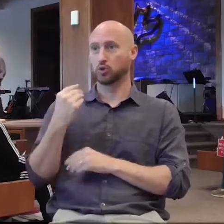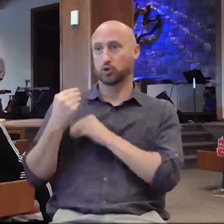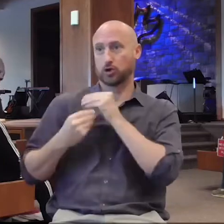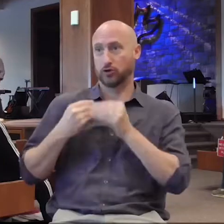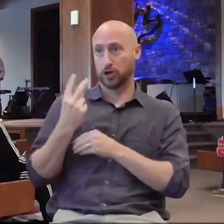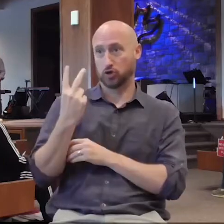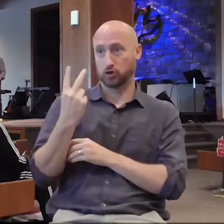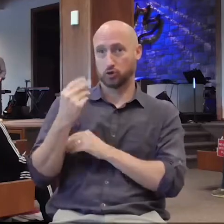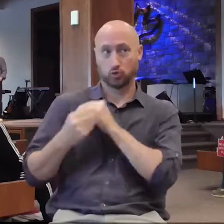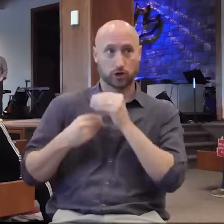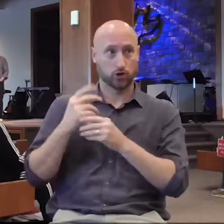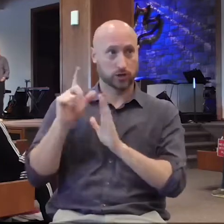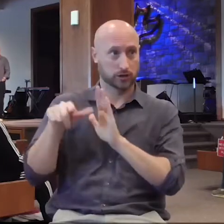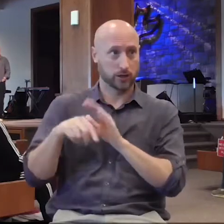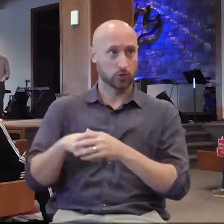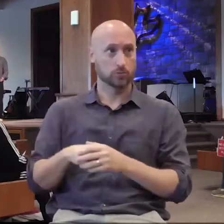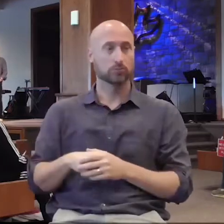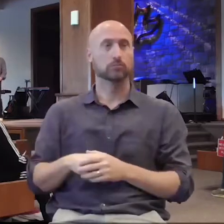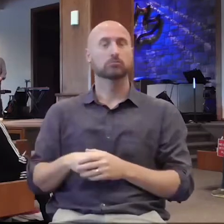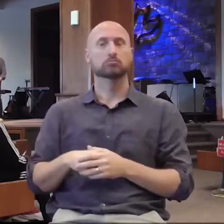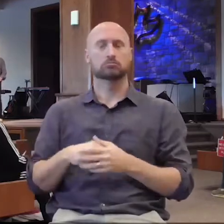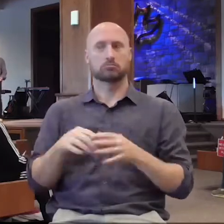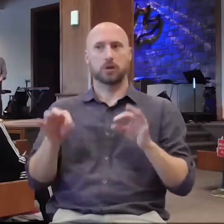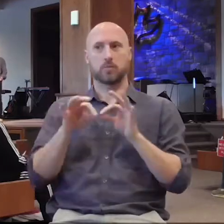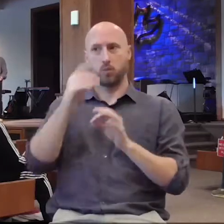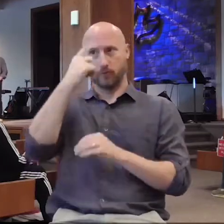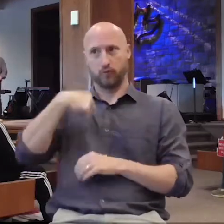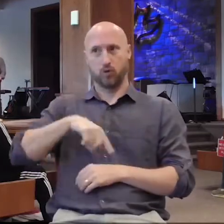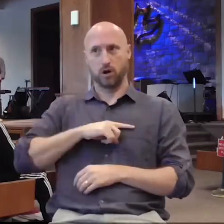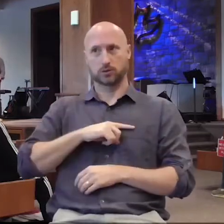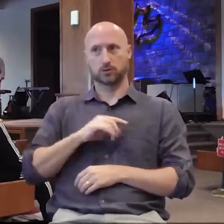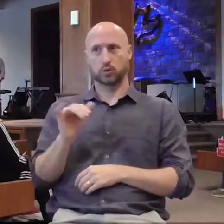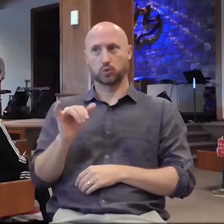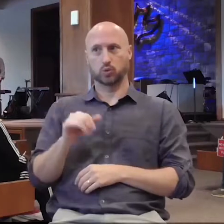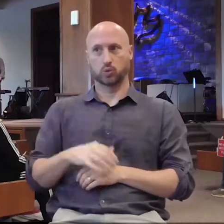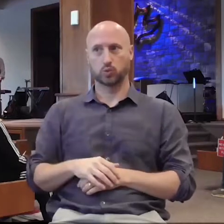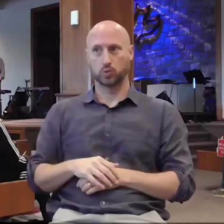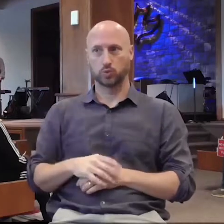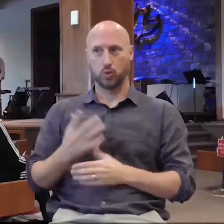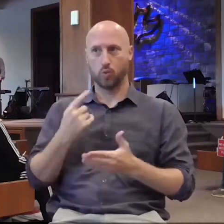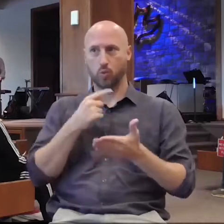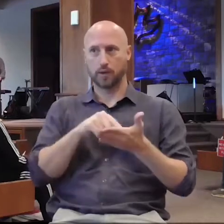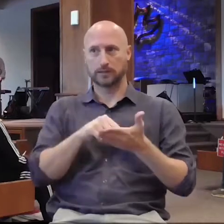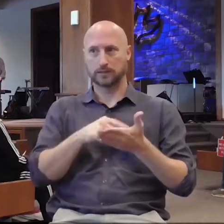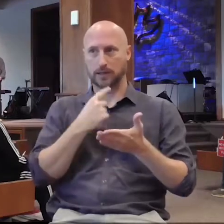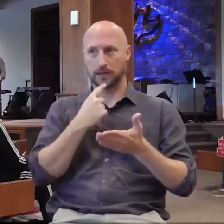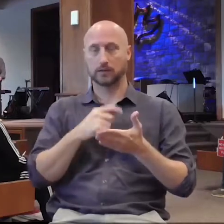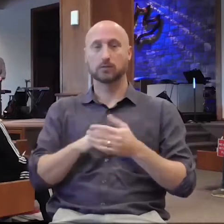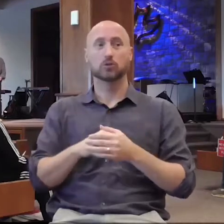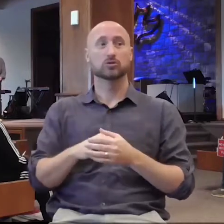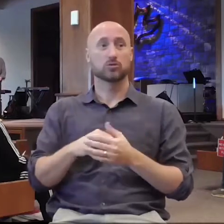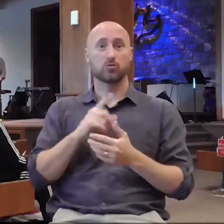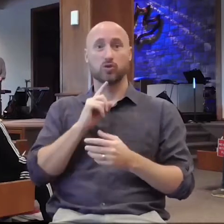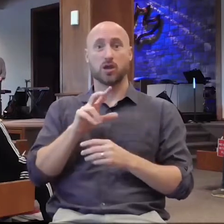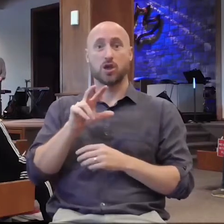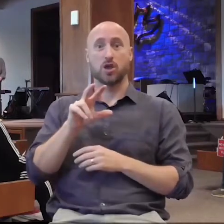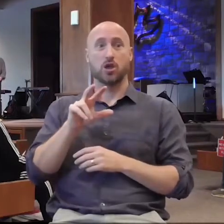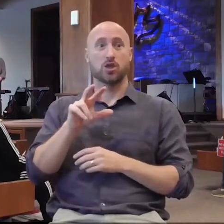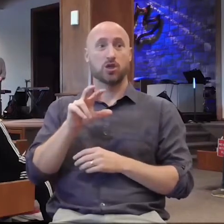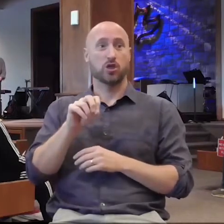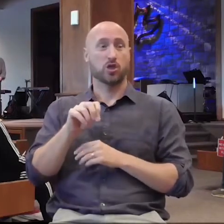two generations later. It's important to me what he's saying to you and I this morning, because we're 30-some years after we began.